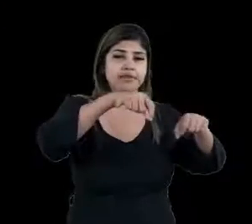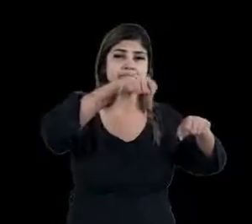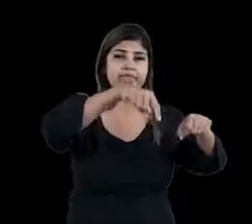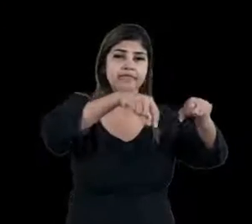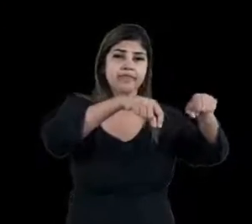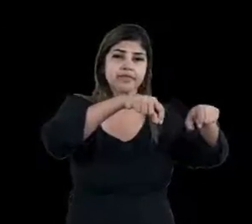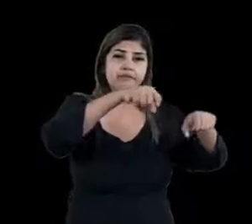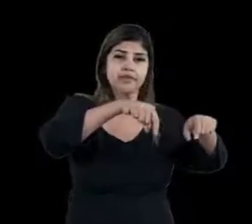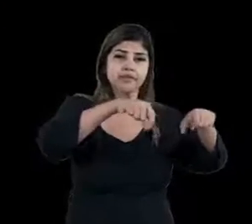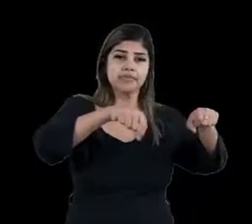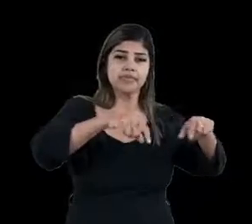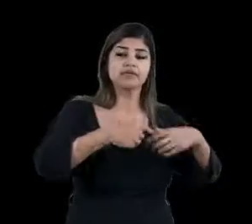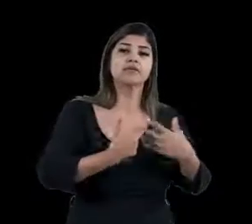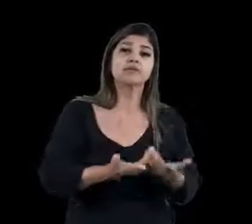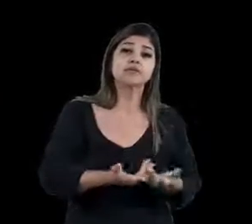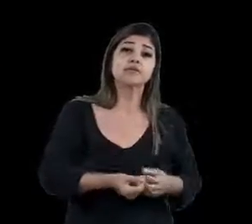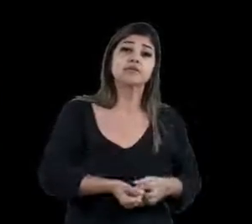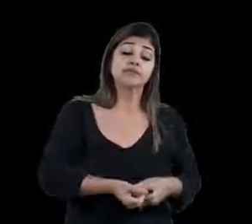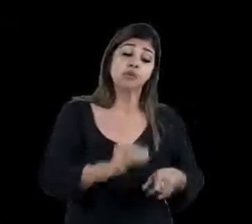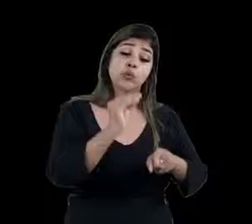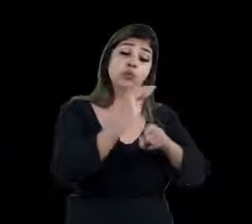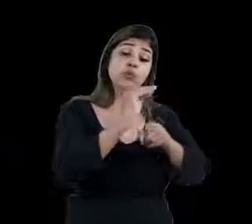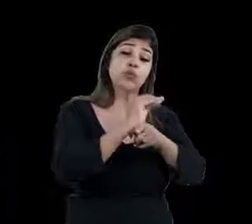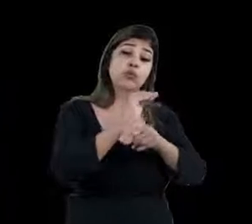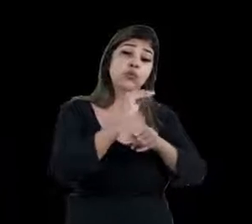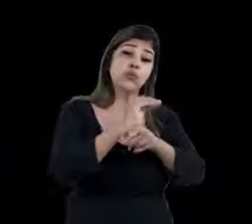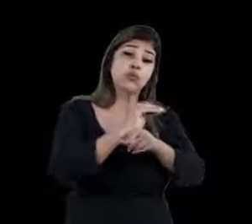Planting and taking care of the plants we planted.